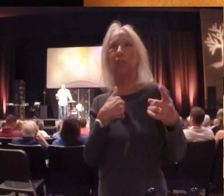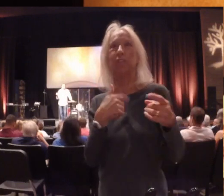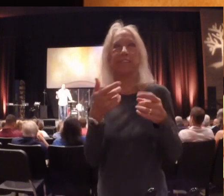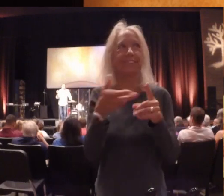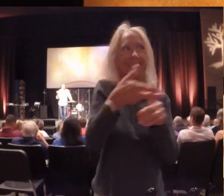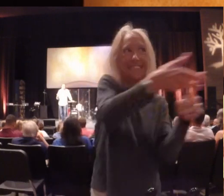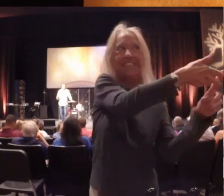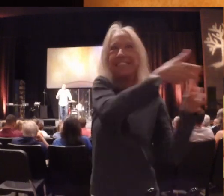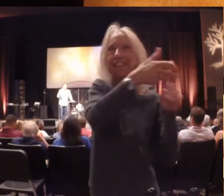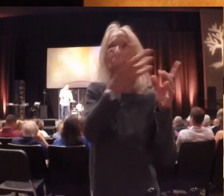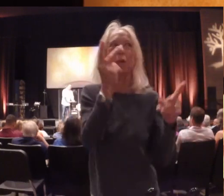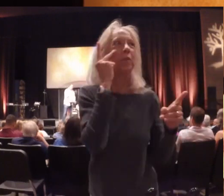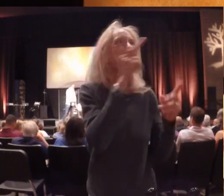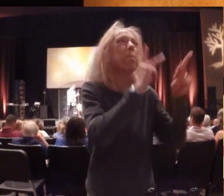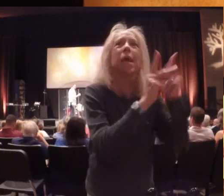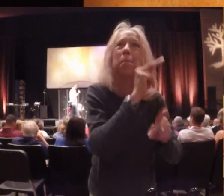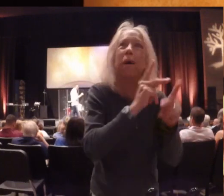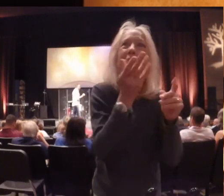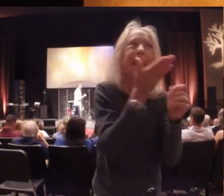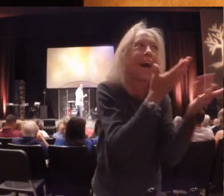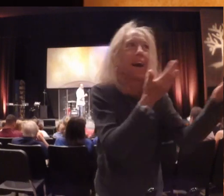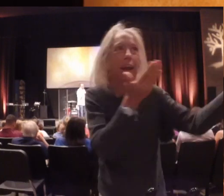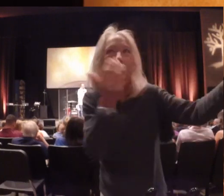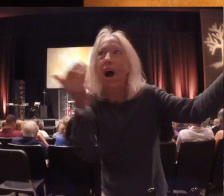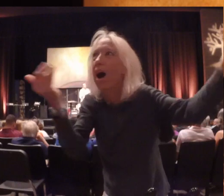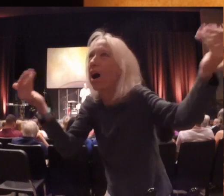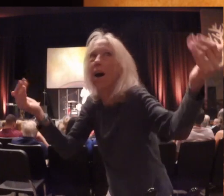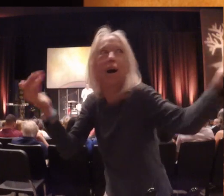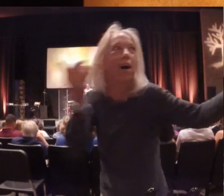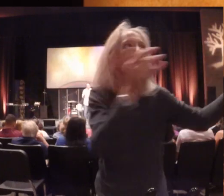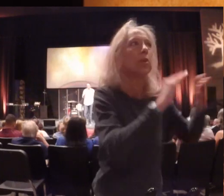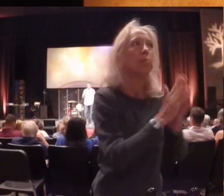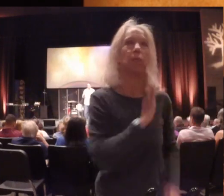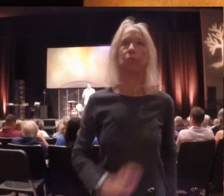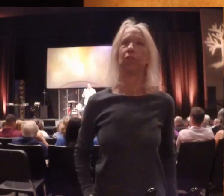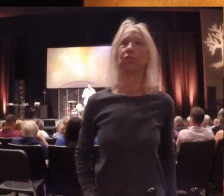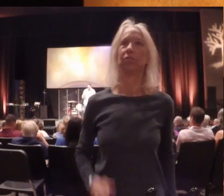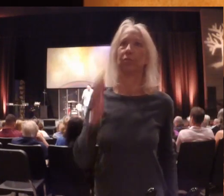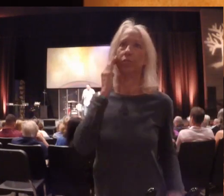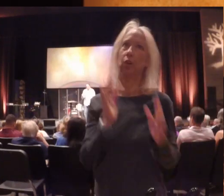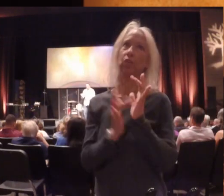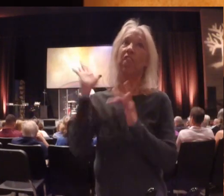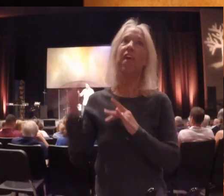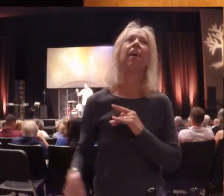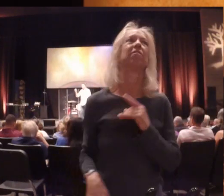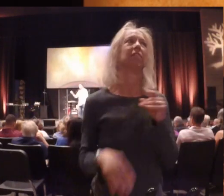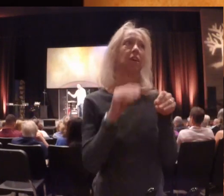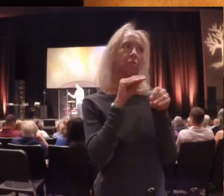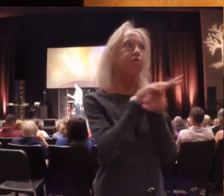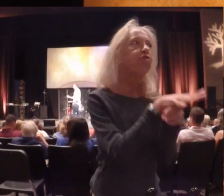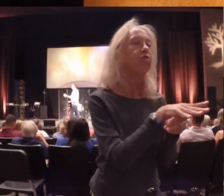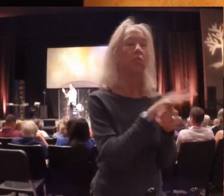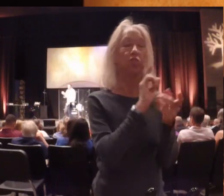business. That's what we want to do. We want to see people and more come to know Jesus.